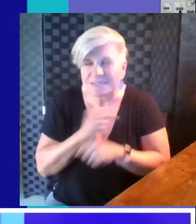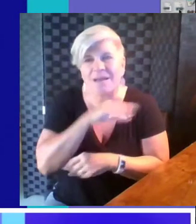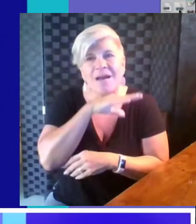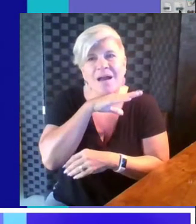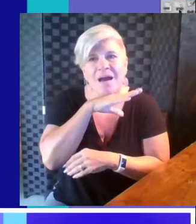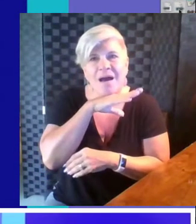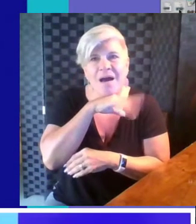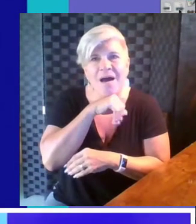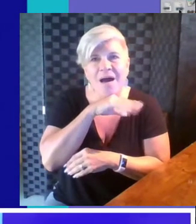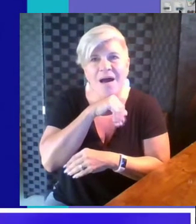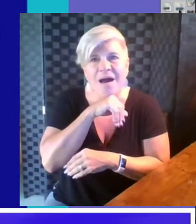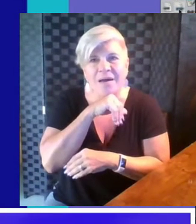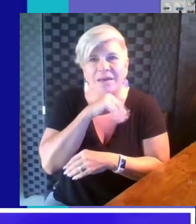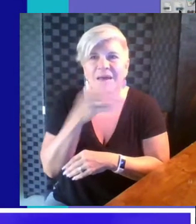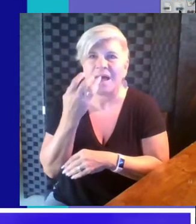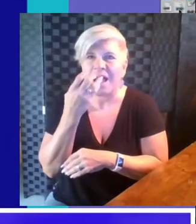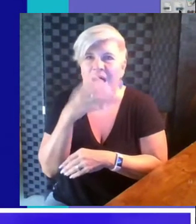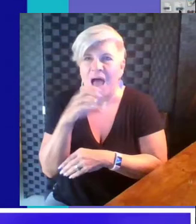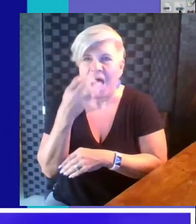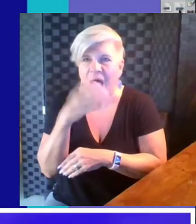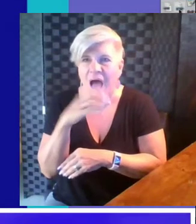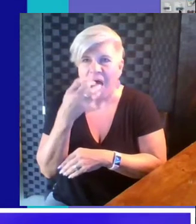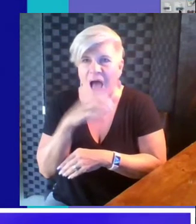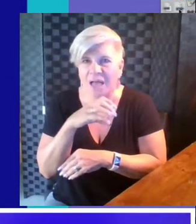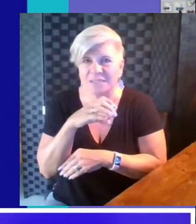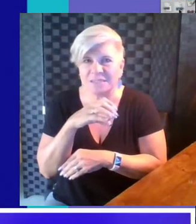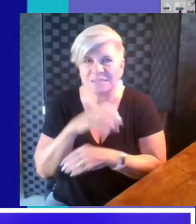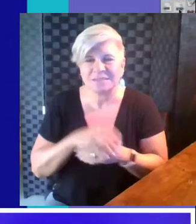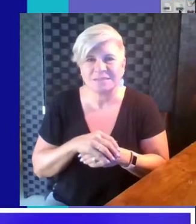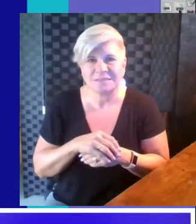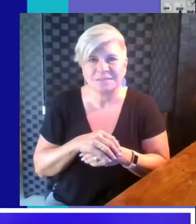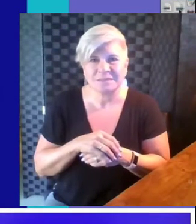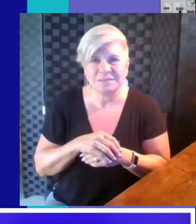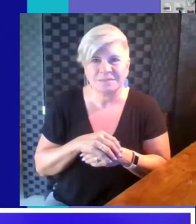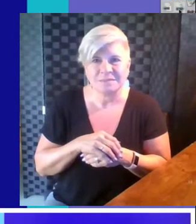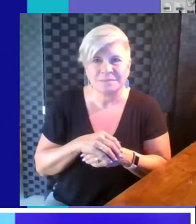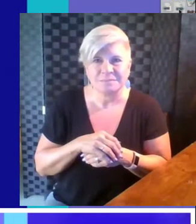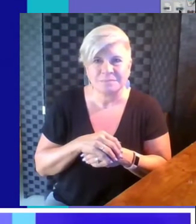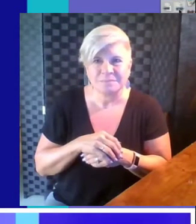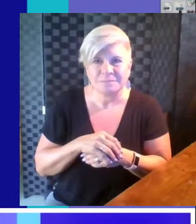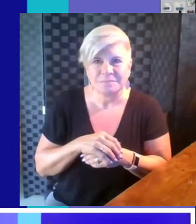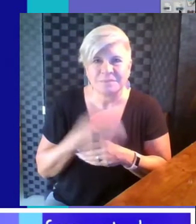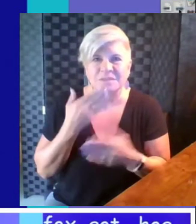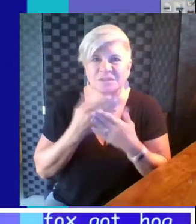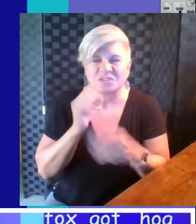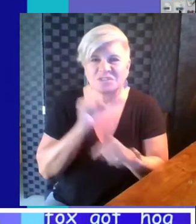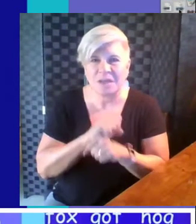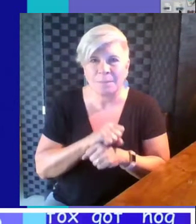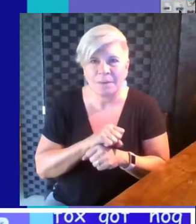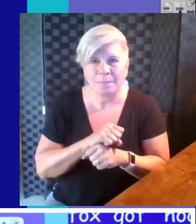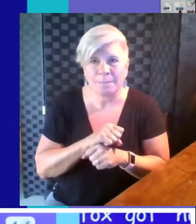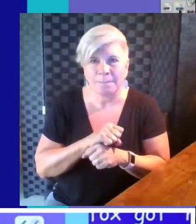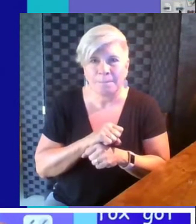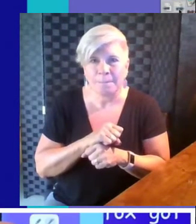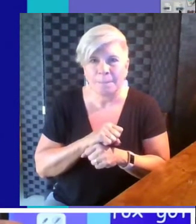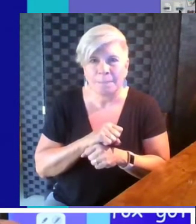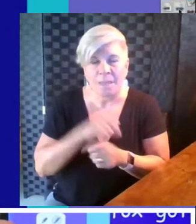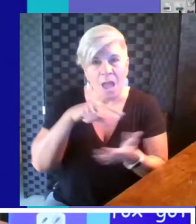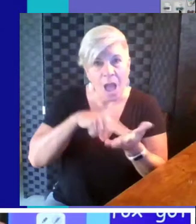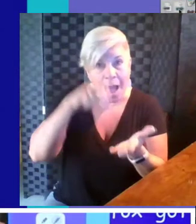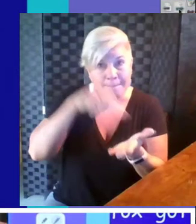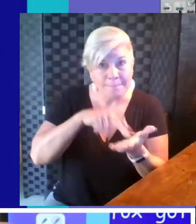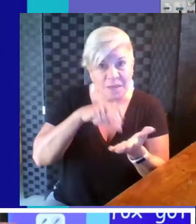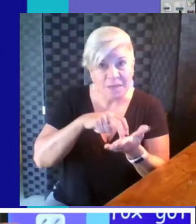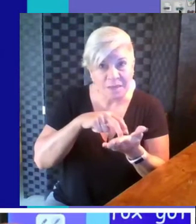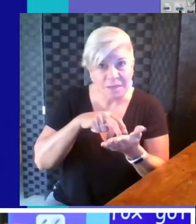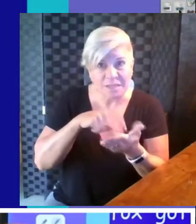got, hog, hot. You're doing a great job.